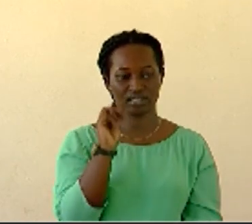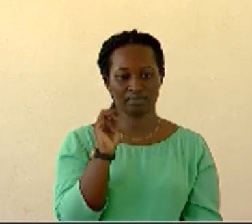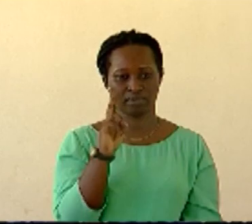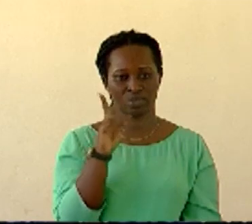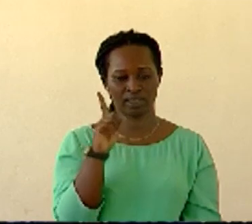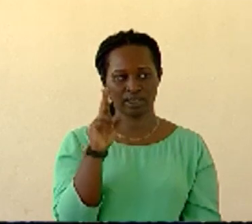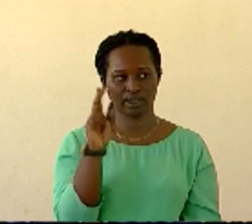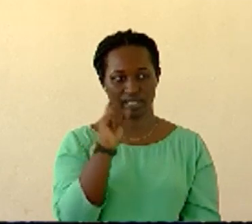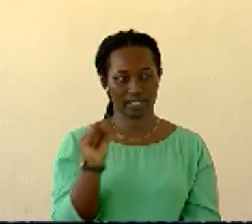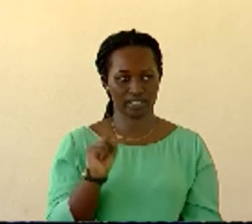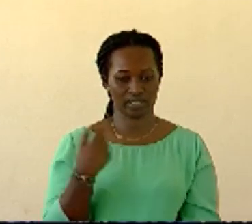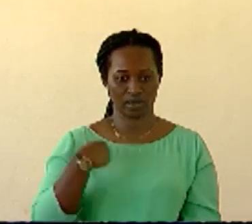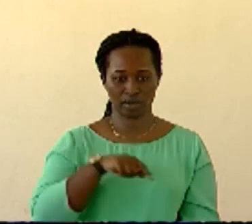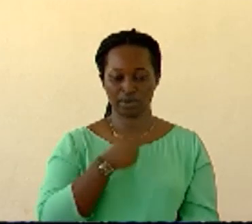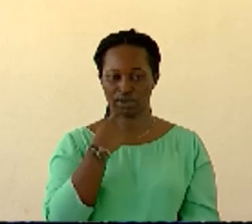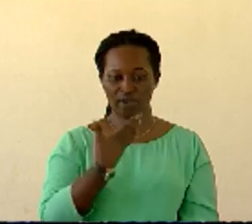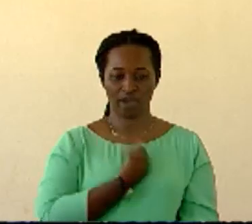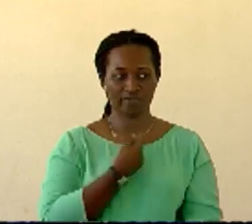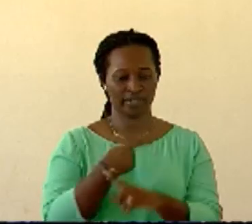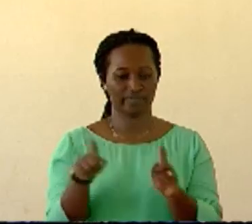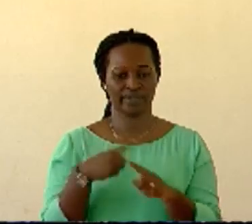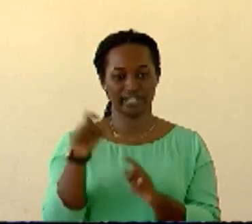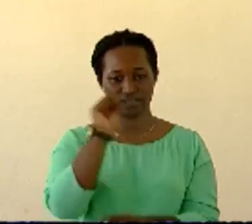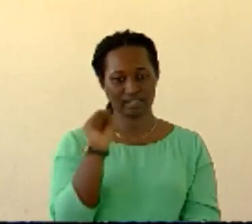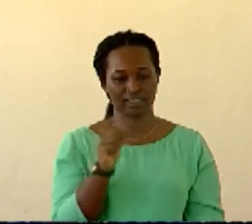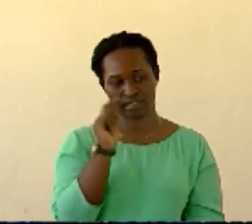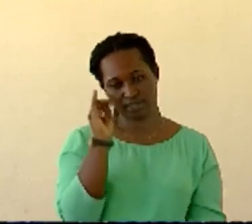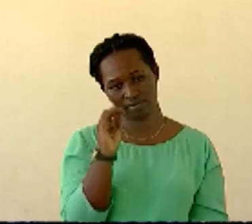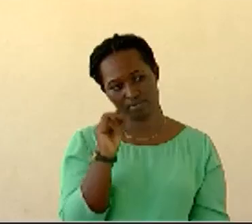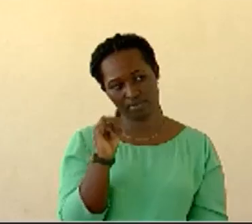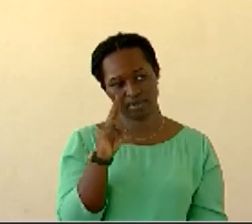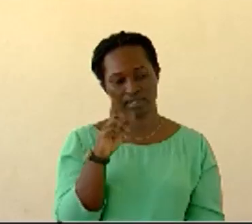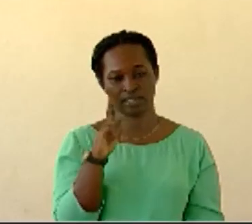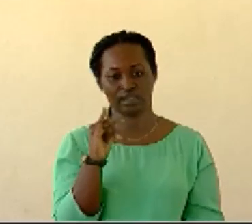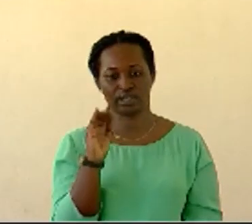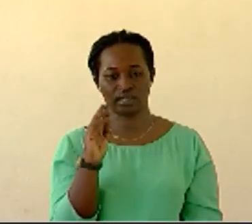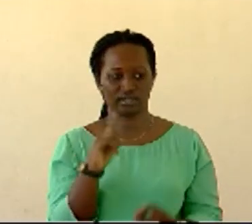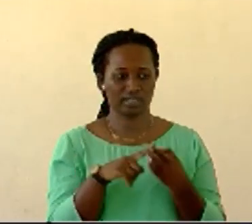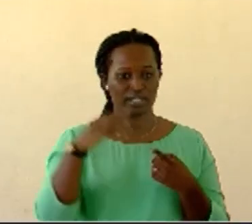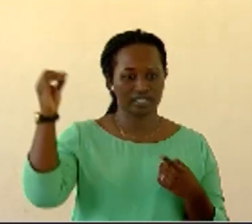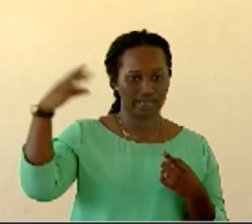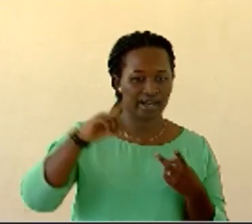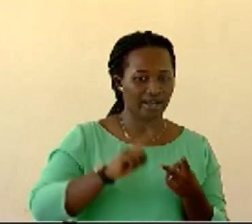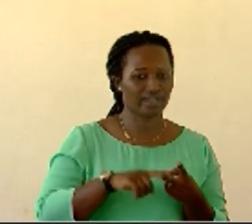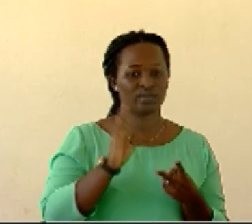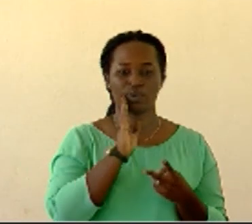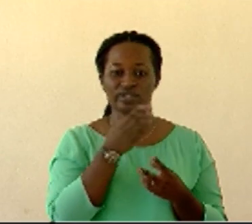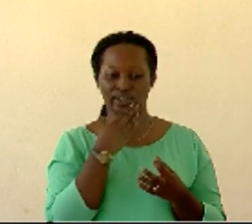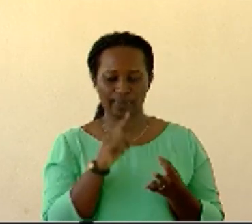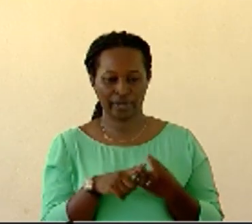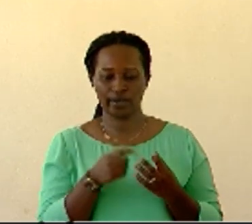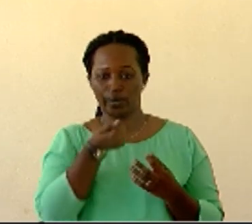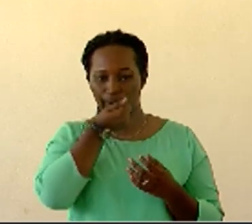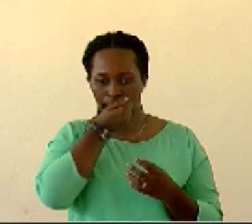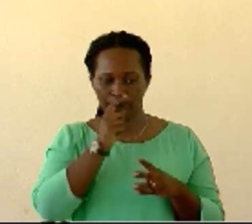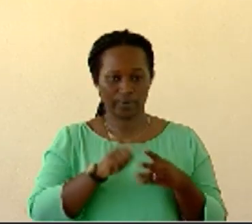that we have different stimuli, like sunlight, water, temperature,